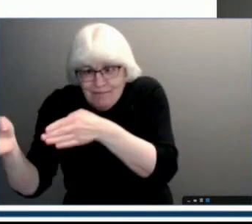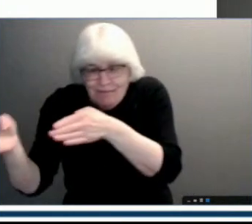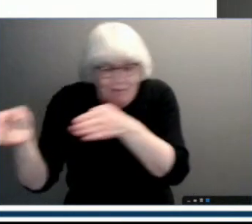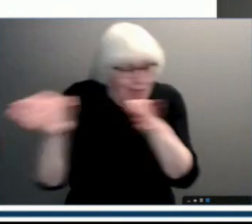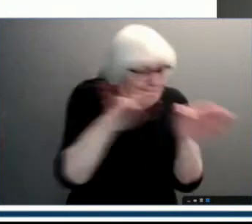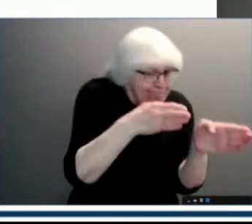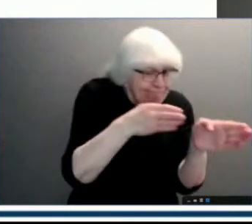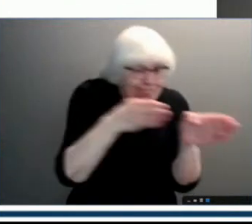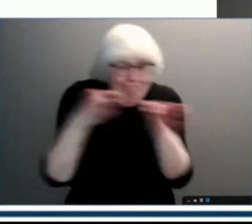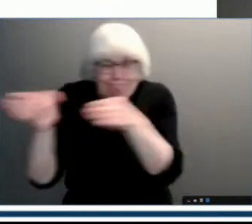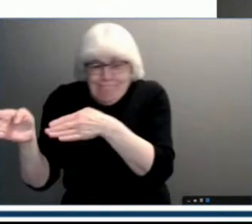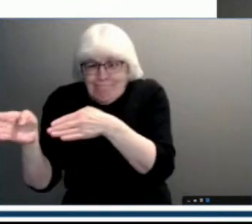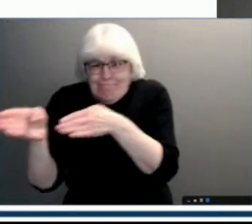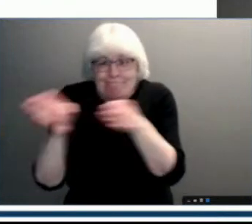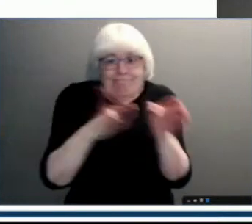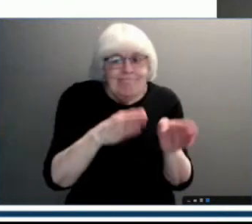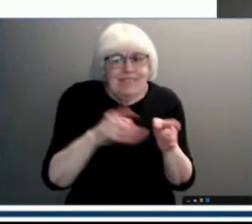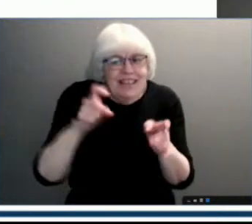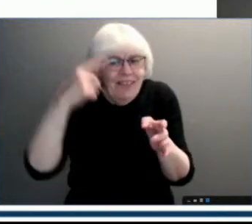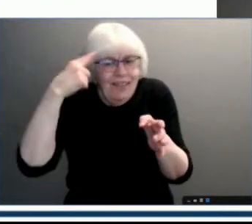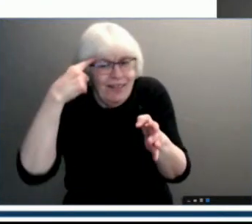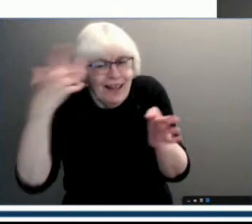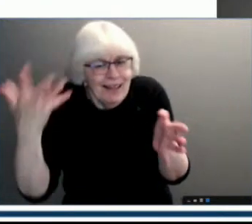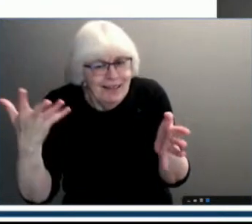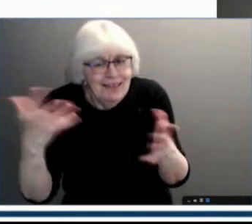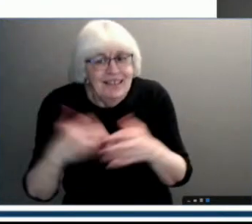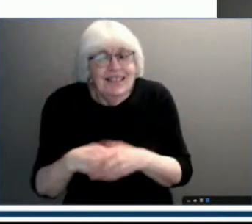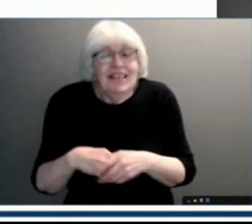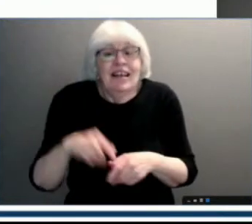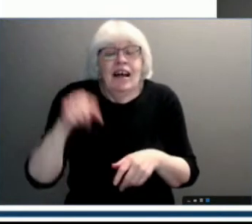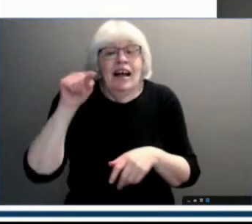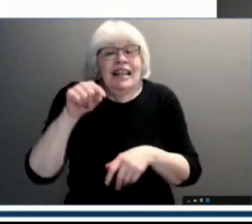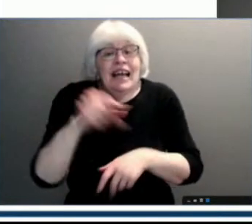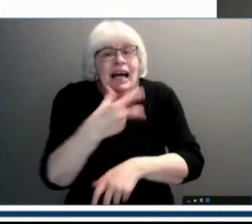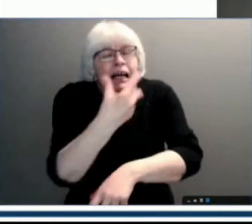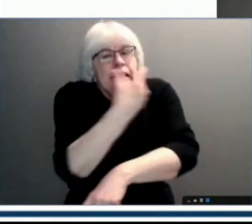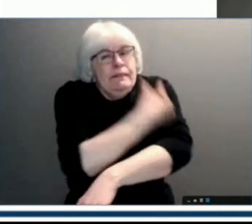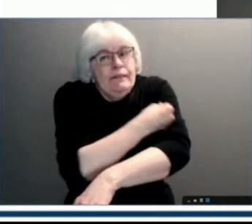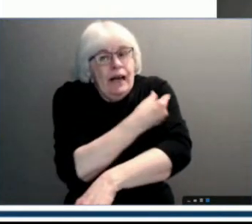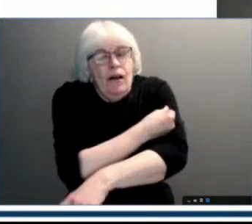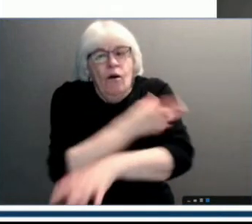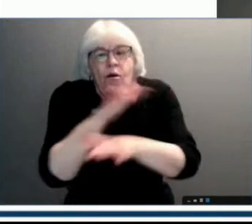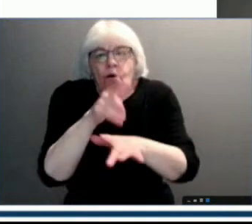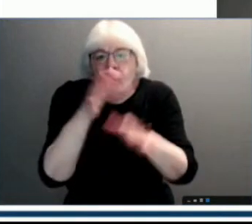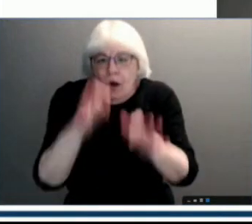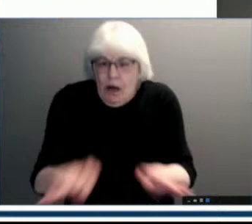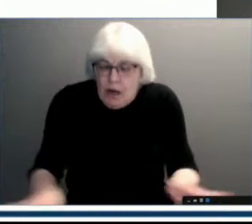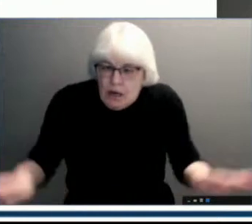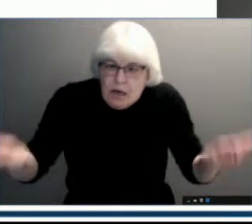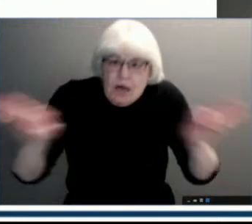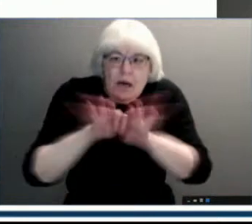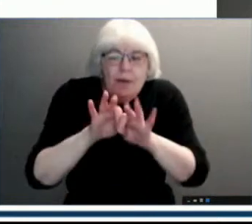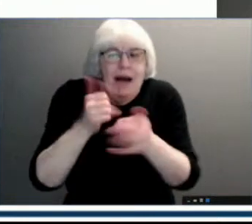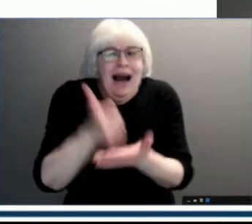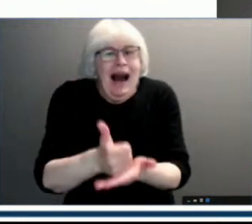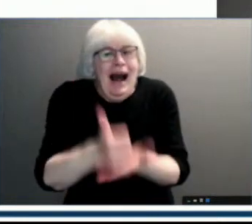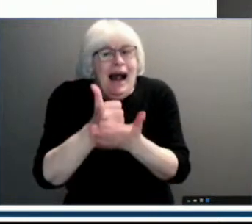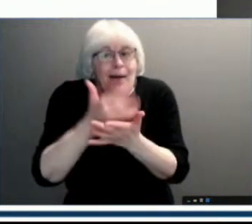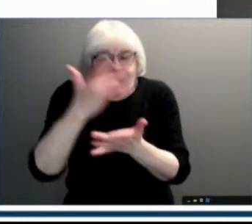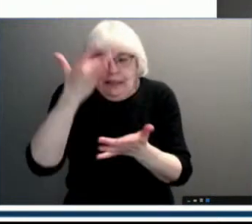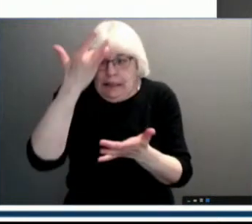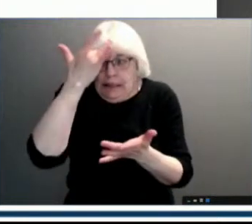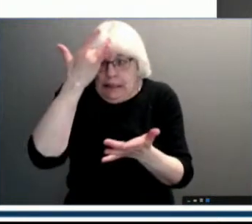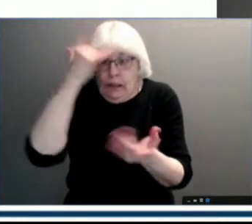We also know that vaccination remains critical to reducing severe illness and death from the virus and for protecting ourselves